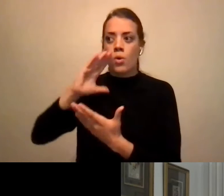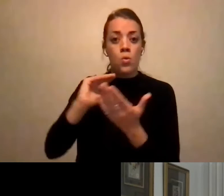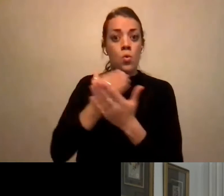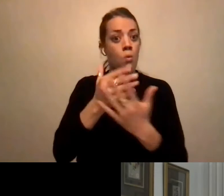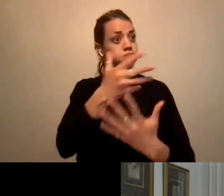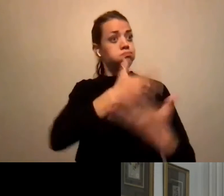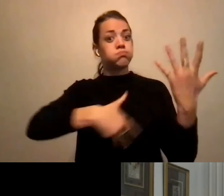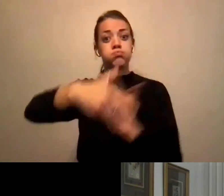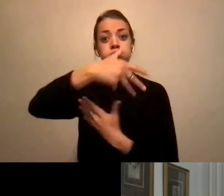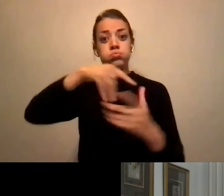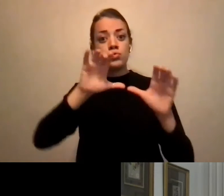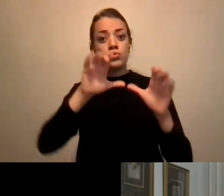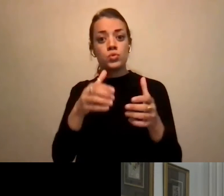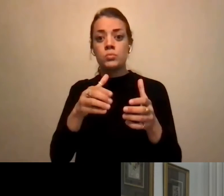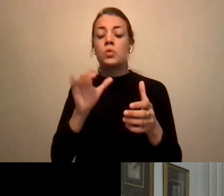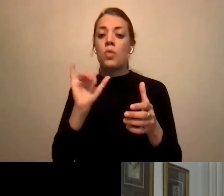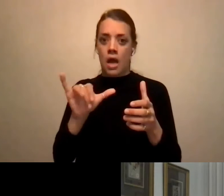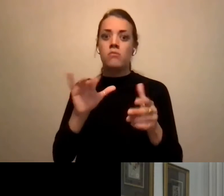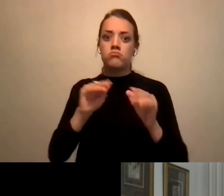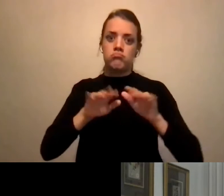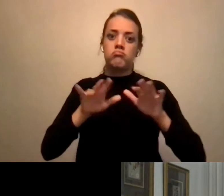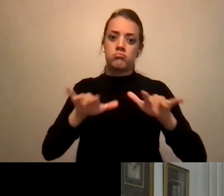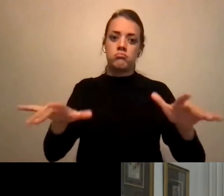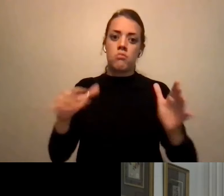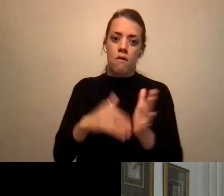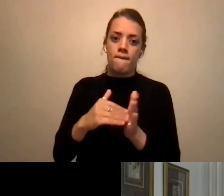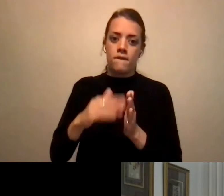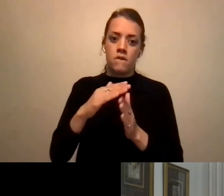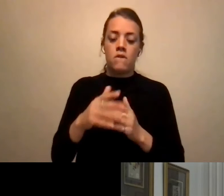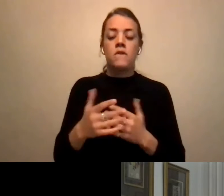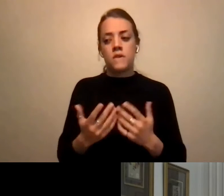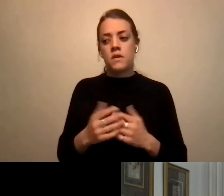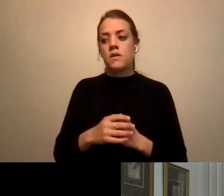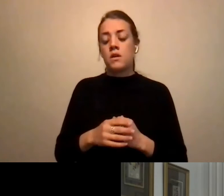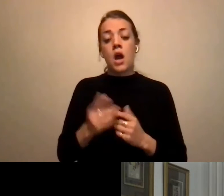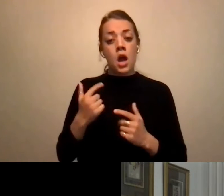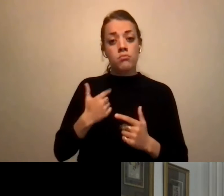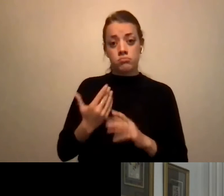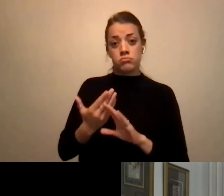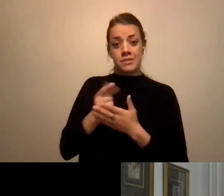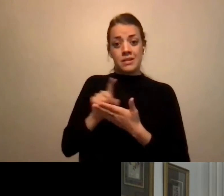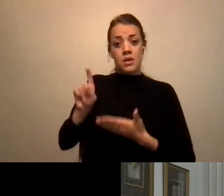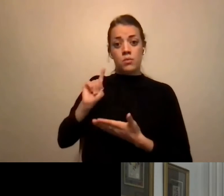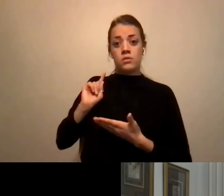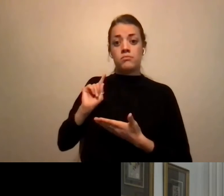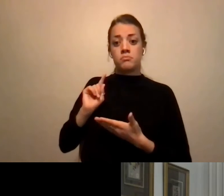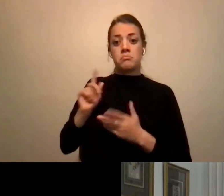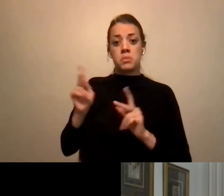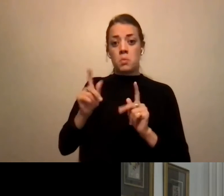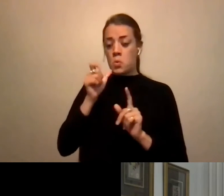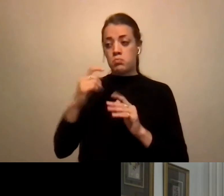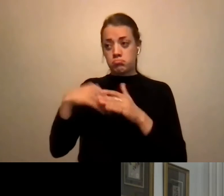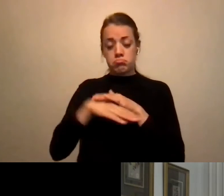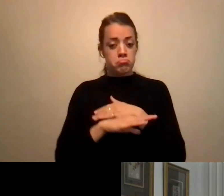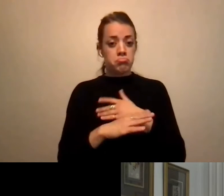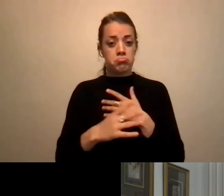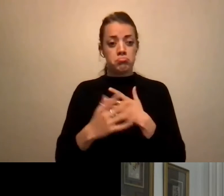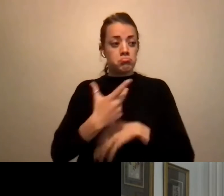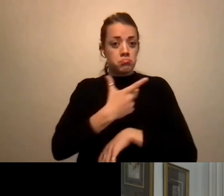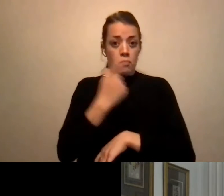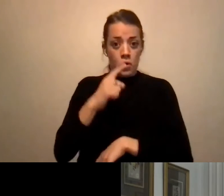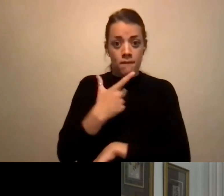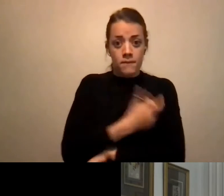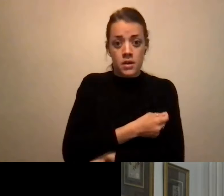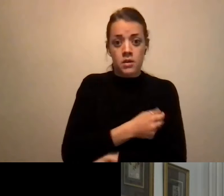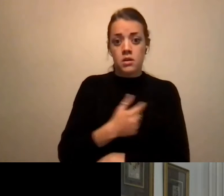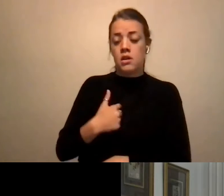so as I'm talking to the people that came to get vaccinated from us last week, some of them, the one that I know I heard drove